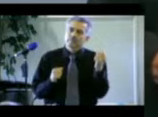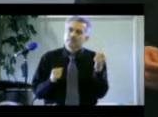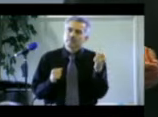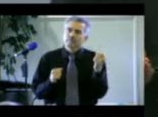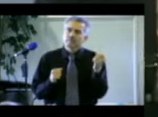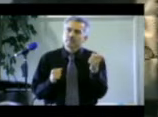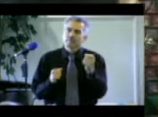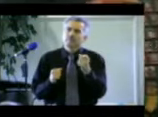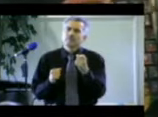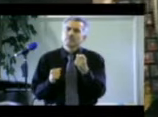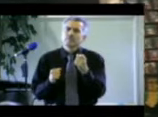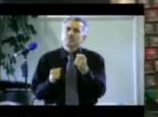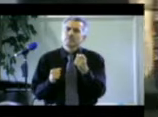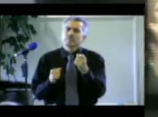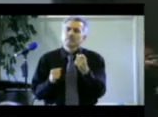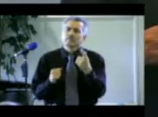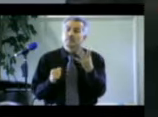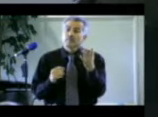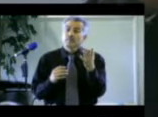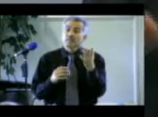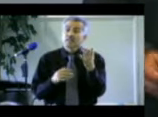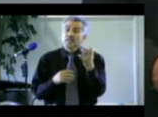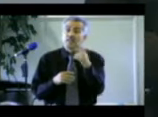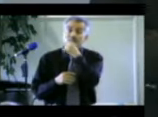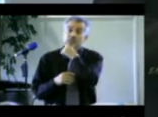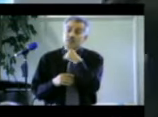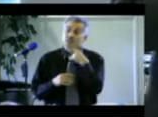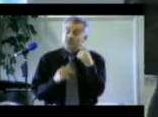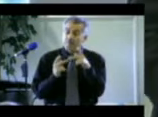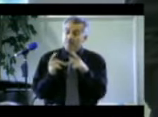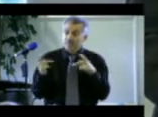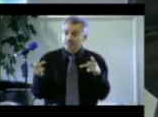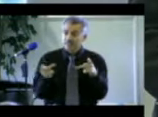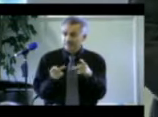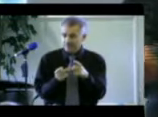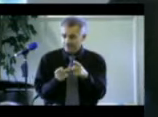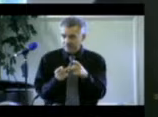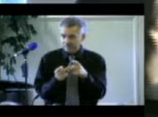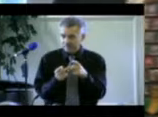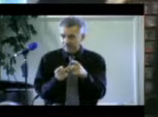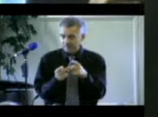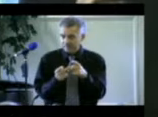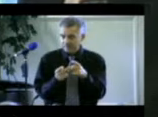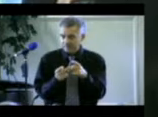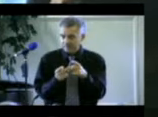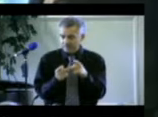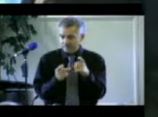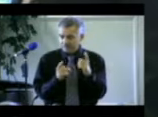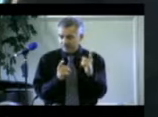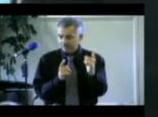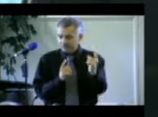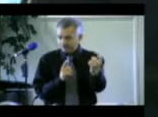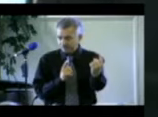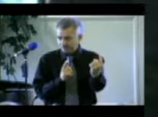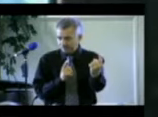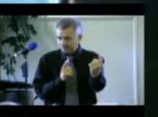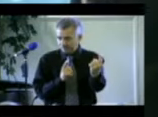mind in the desert is going to go towards a fire in the heat of the day? That's one of the reasons why I think this is early